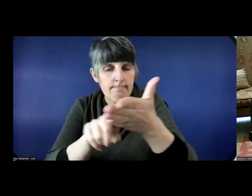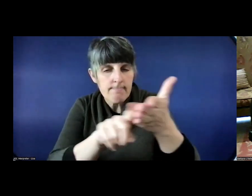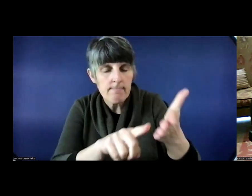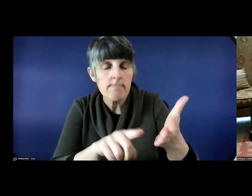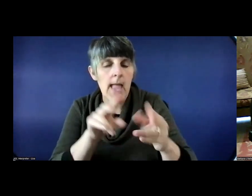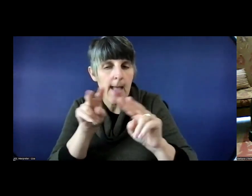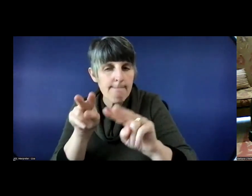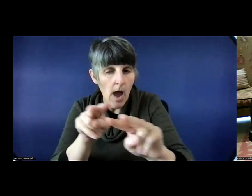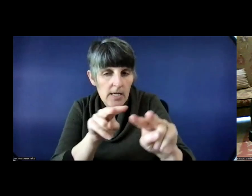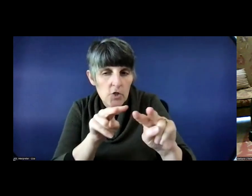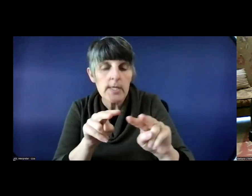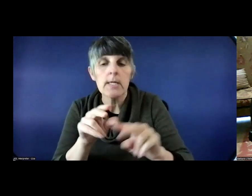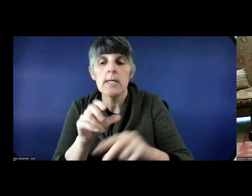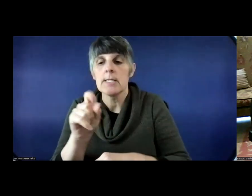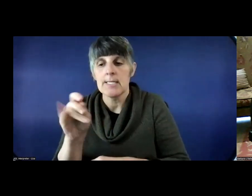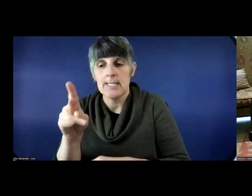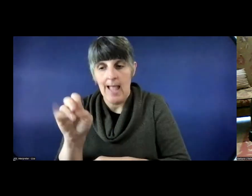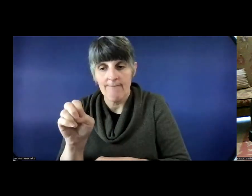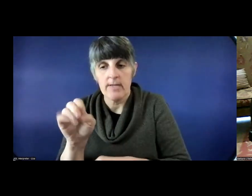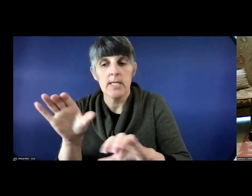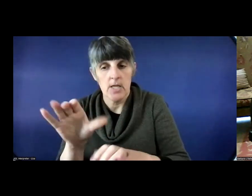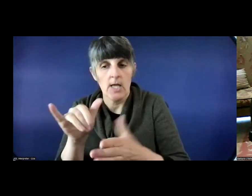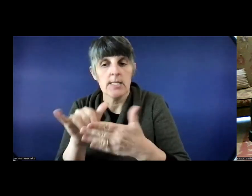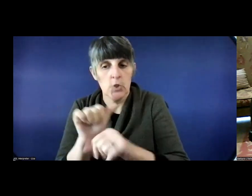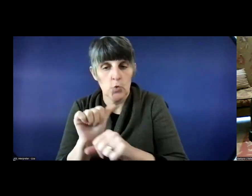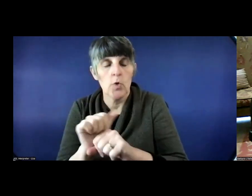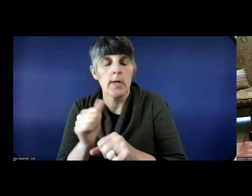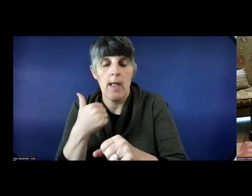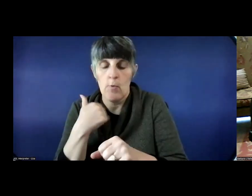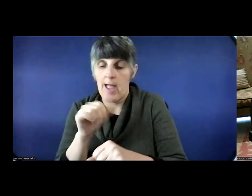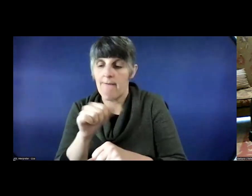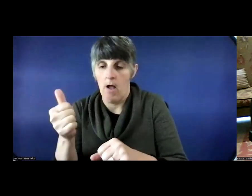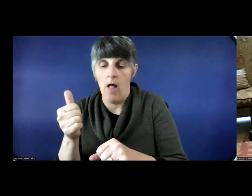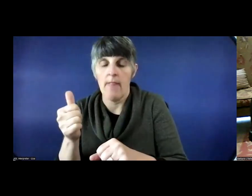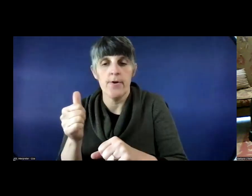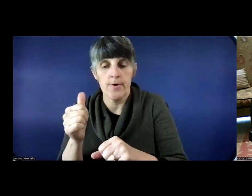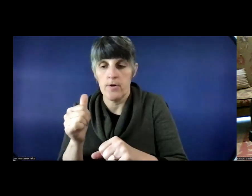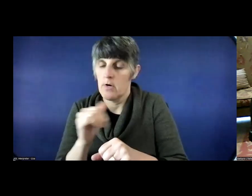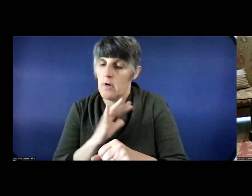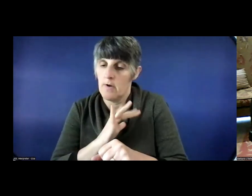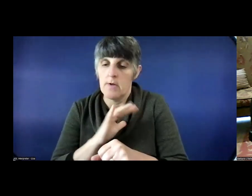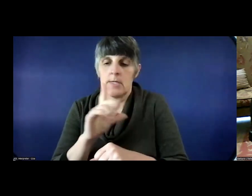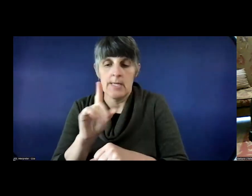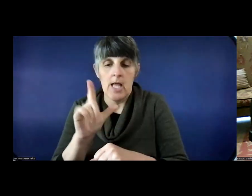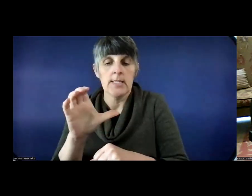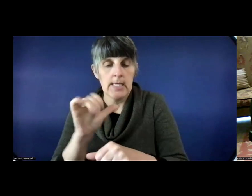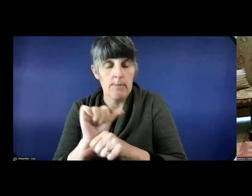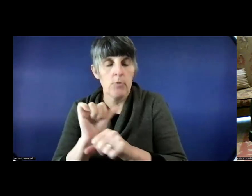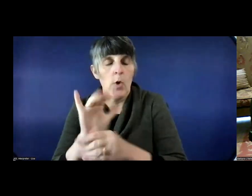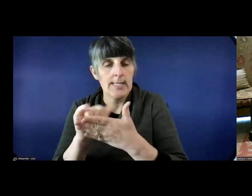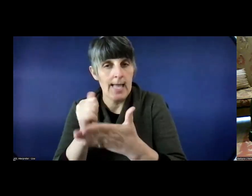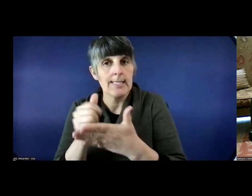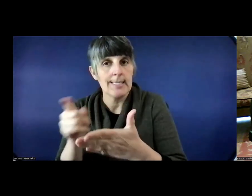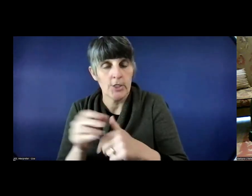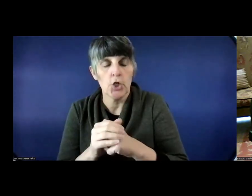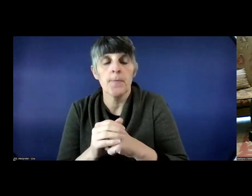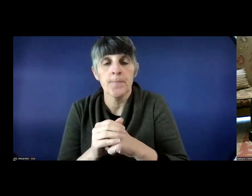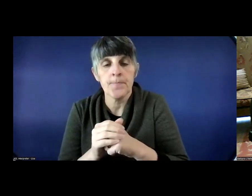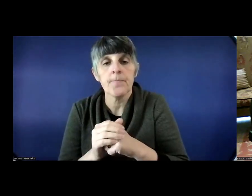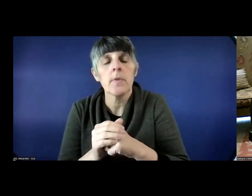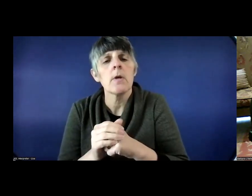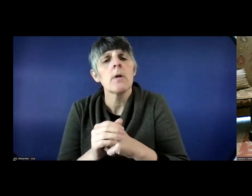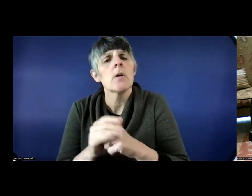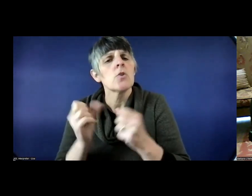and monitoring. Stephanie does this work, and we have other fine DLC employees that assist her. We